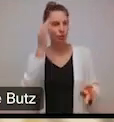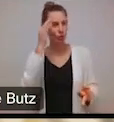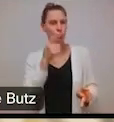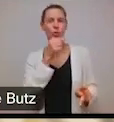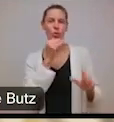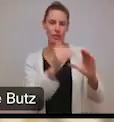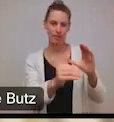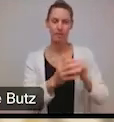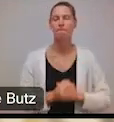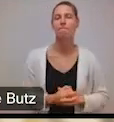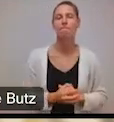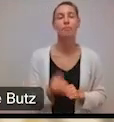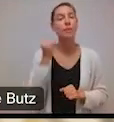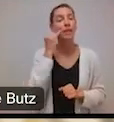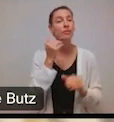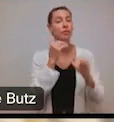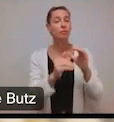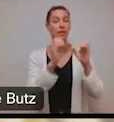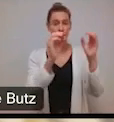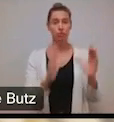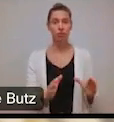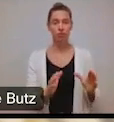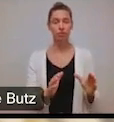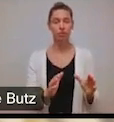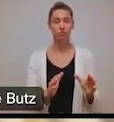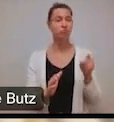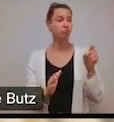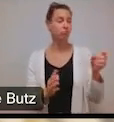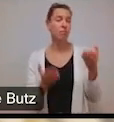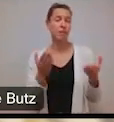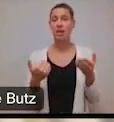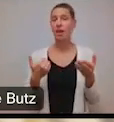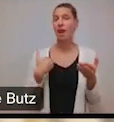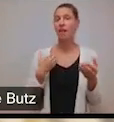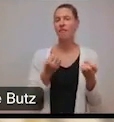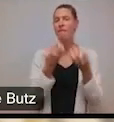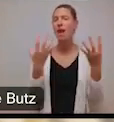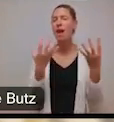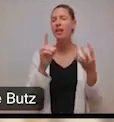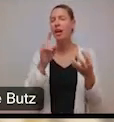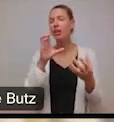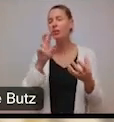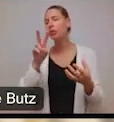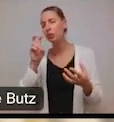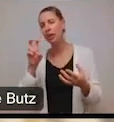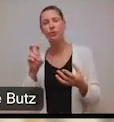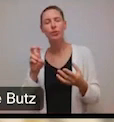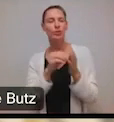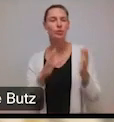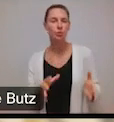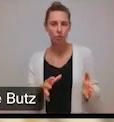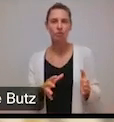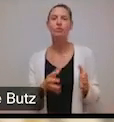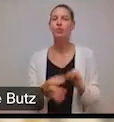If you're emailing an instructor, your instructor might have hundreds of students. So you want to be sure that they know exactly